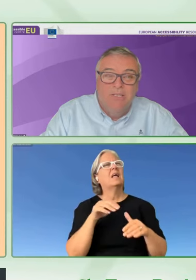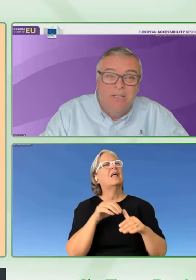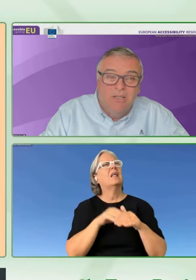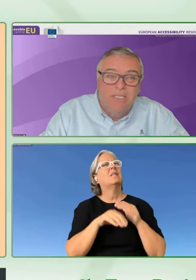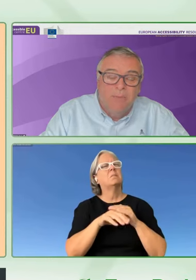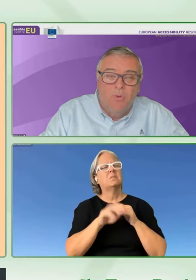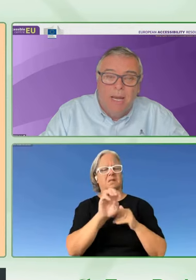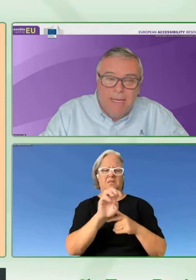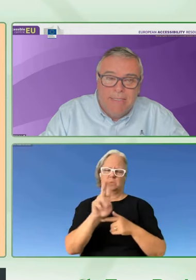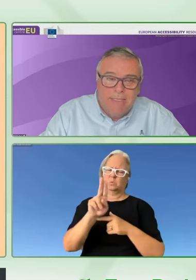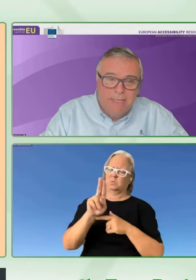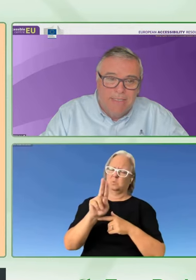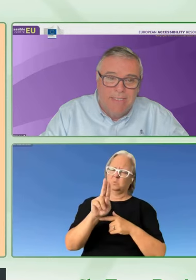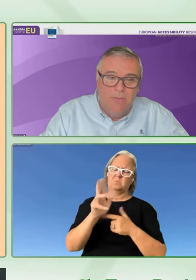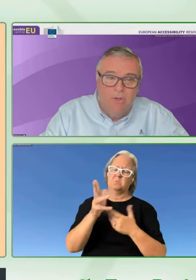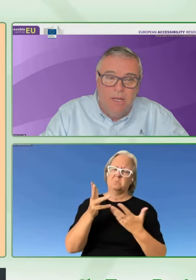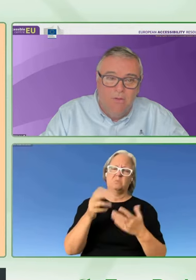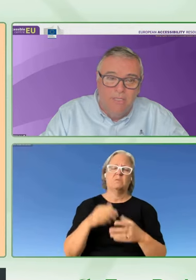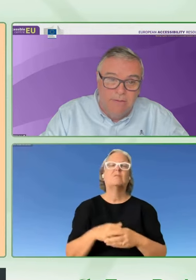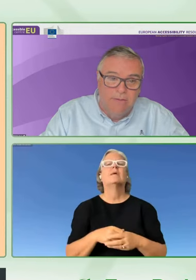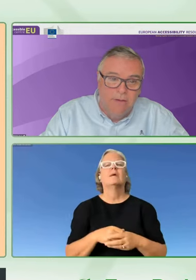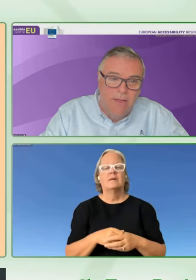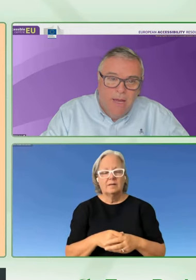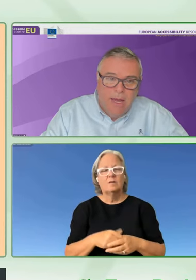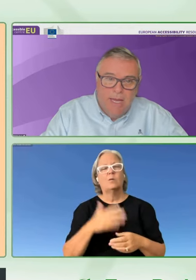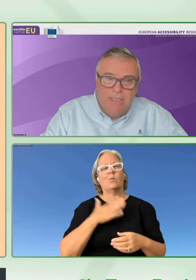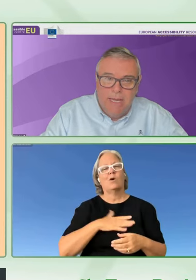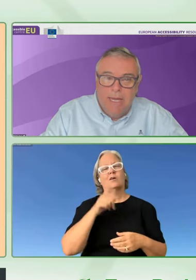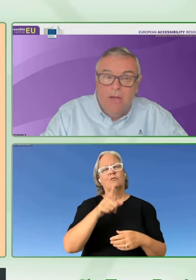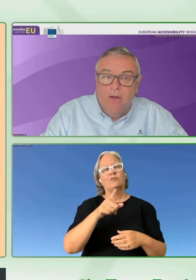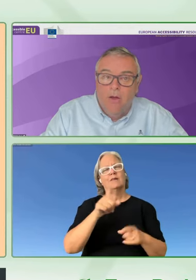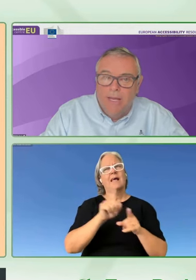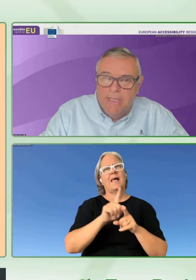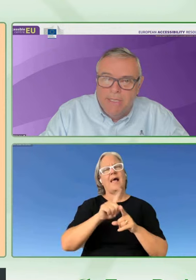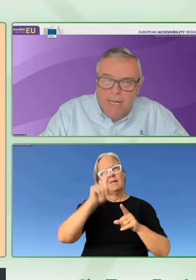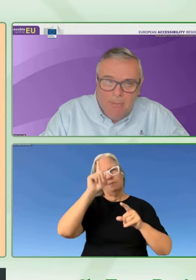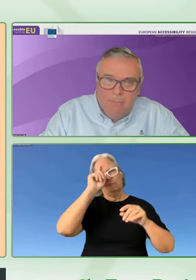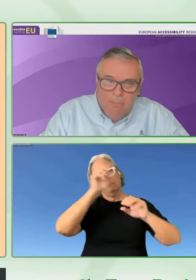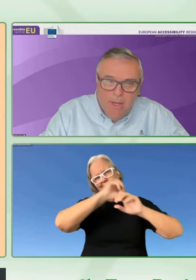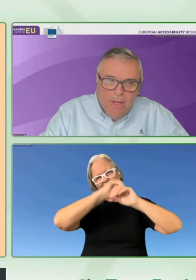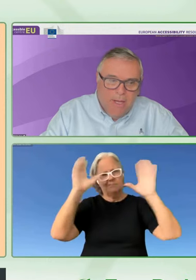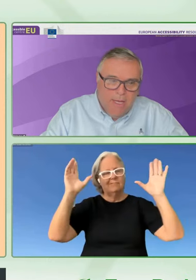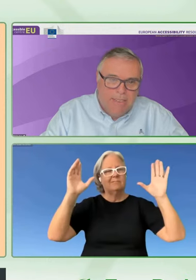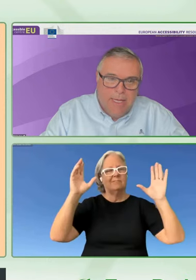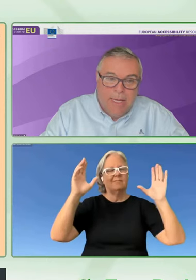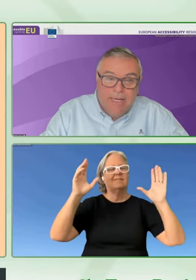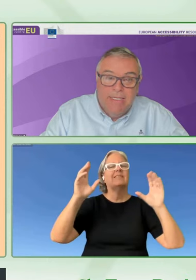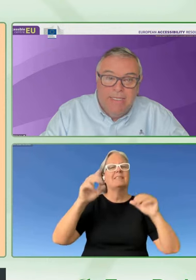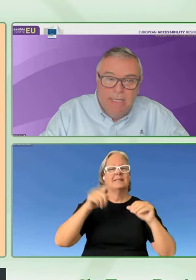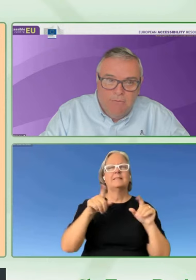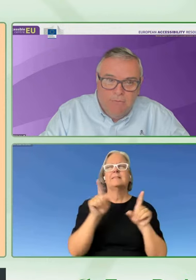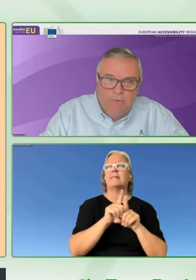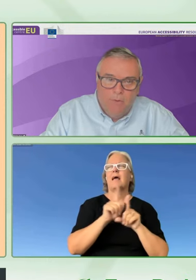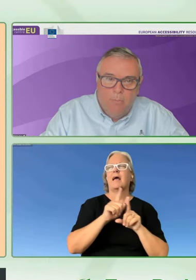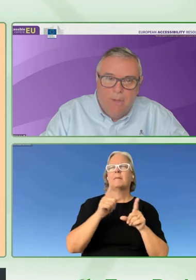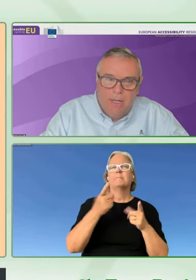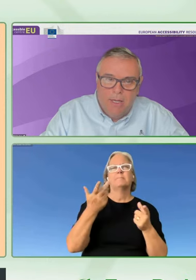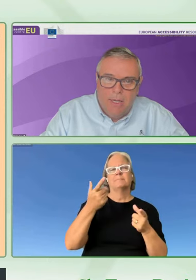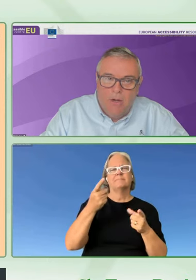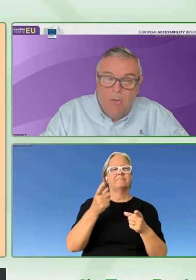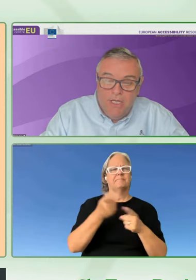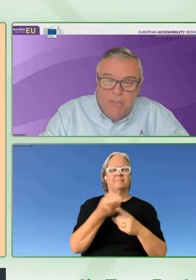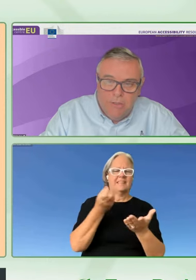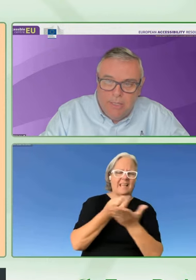can conceptualize AccessibleEU Center as a knowledge hub. It's an initiative of the